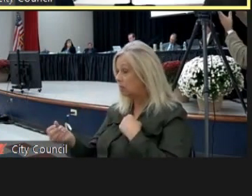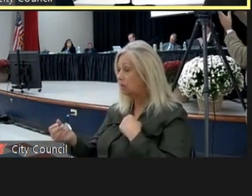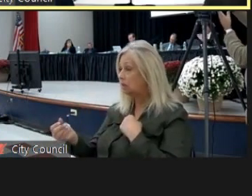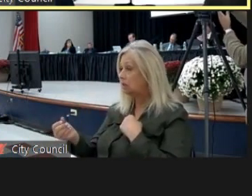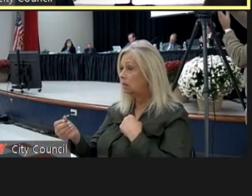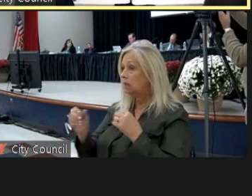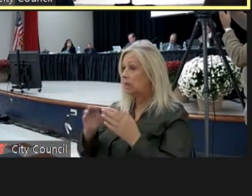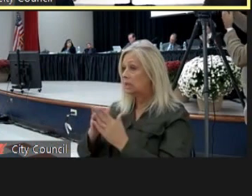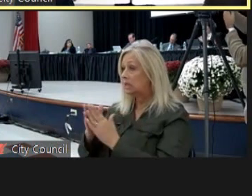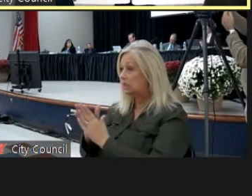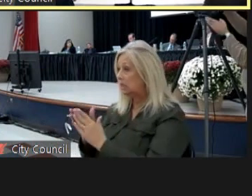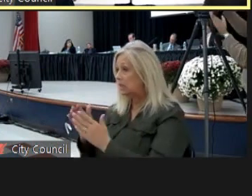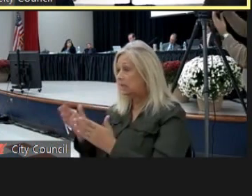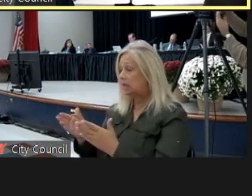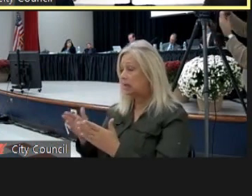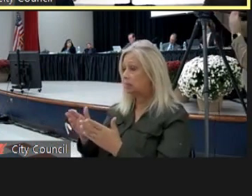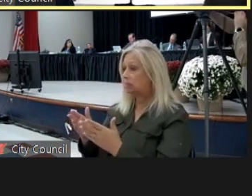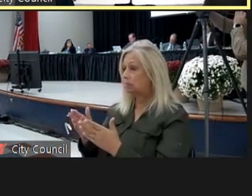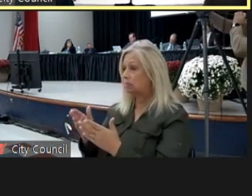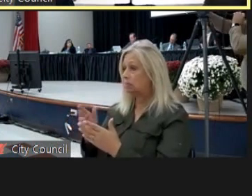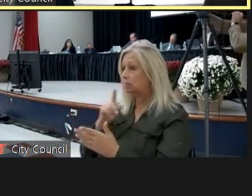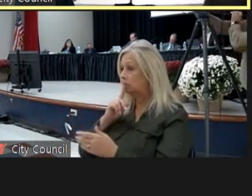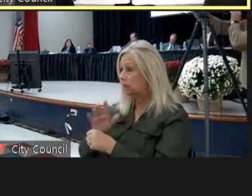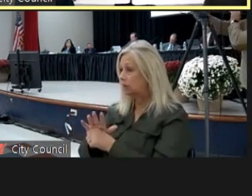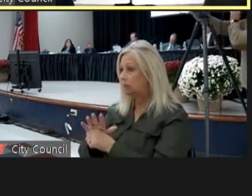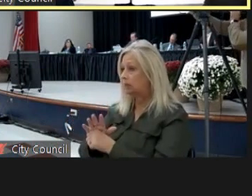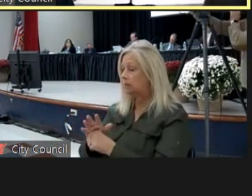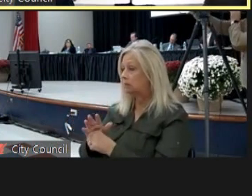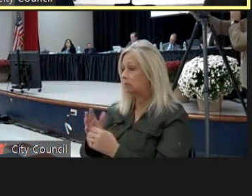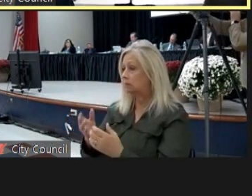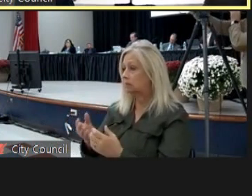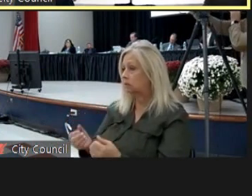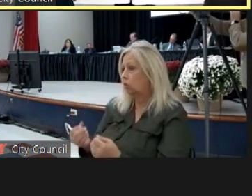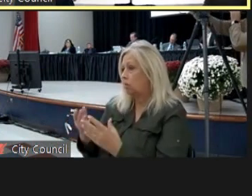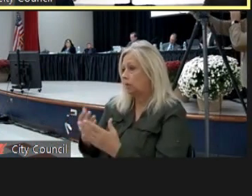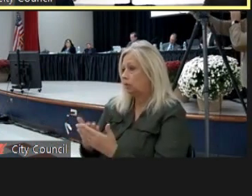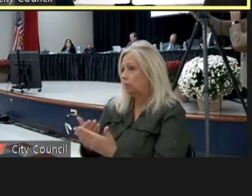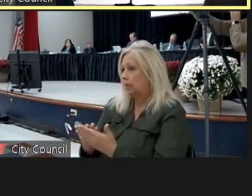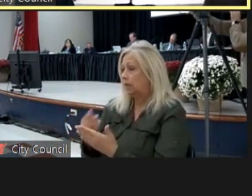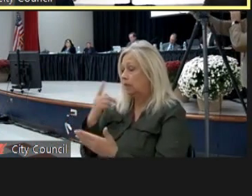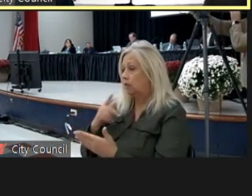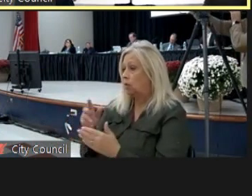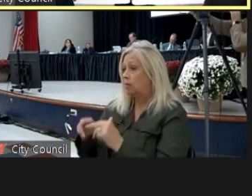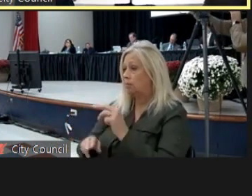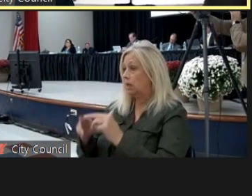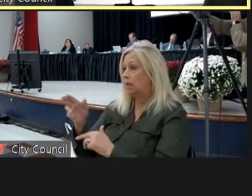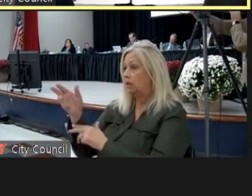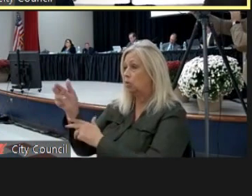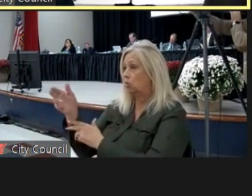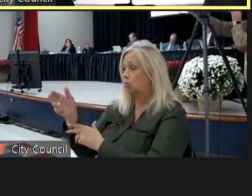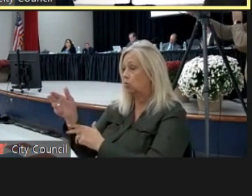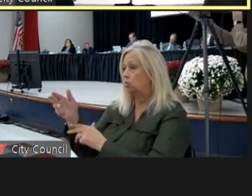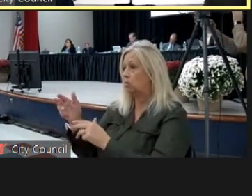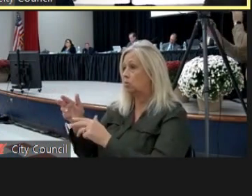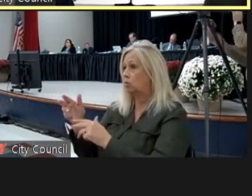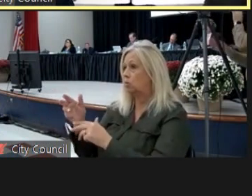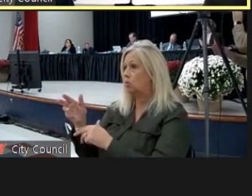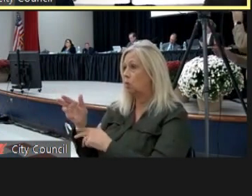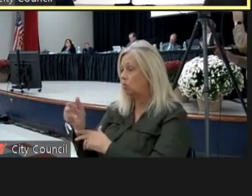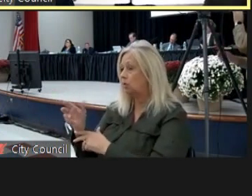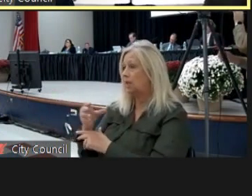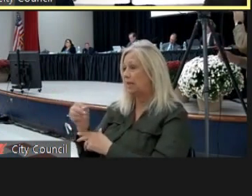committed X number of dollars to build the garage, but that was like, I guess with the hotel on top of it, or is it basically the